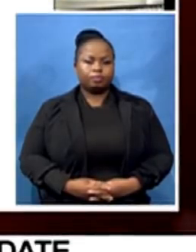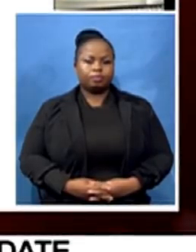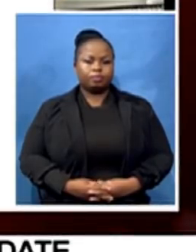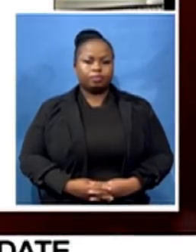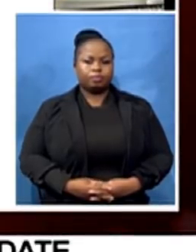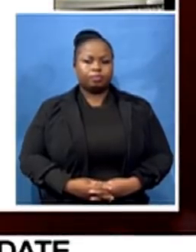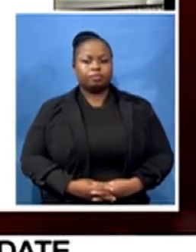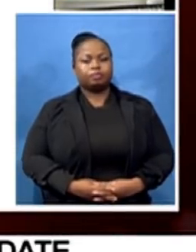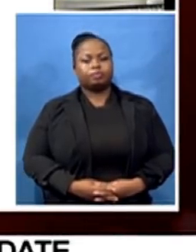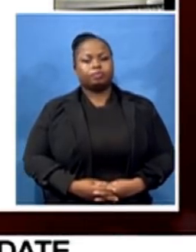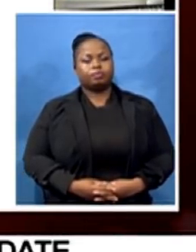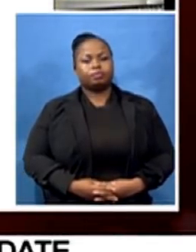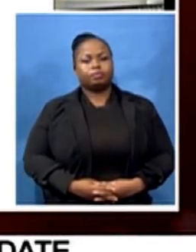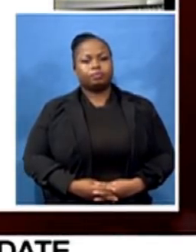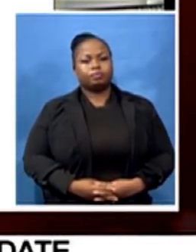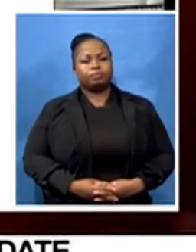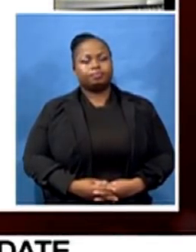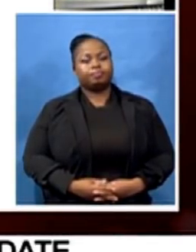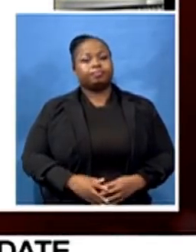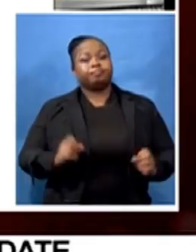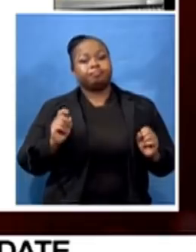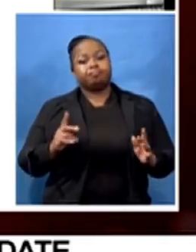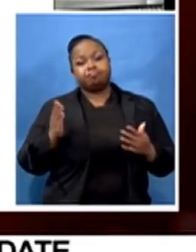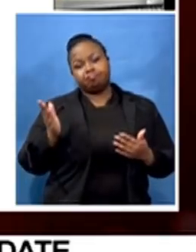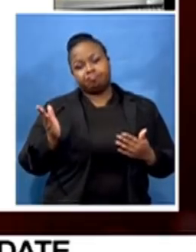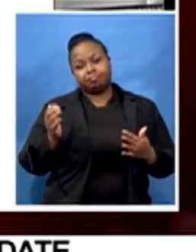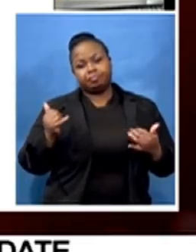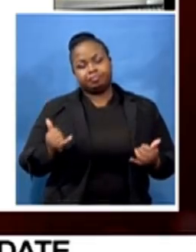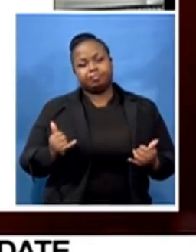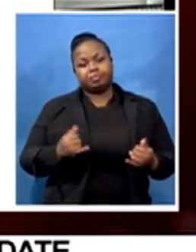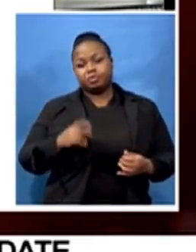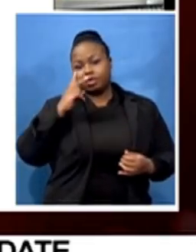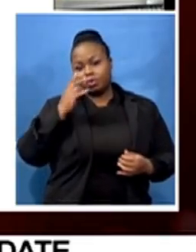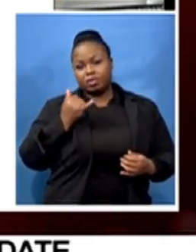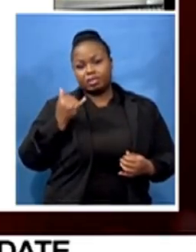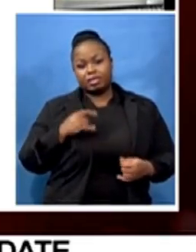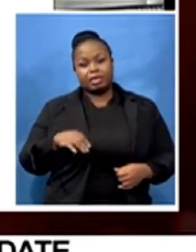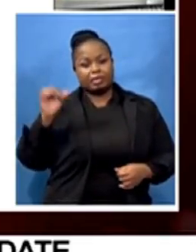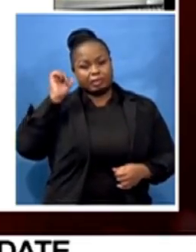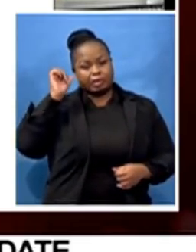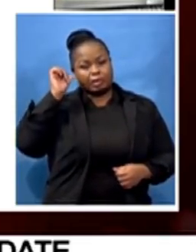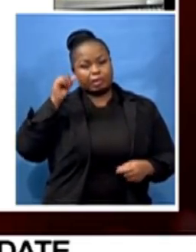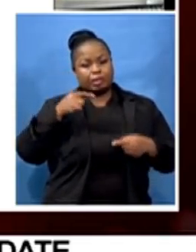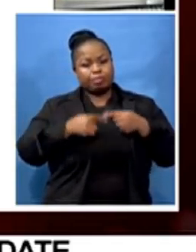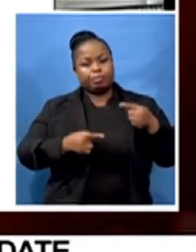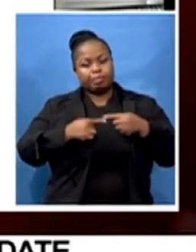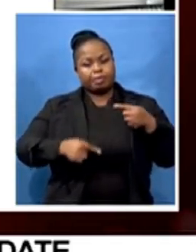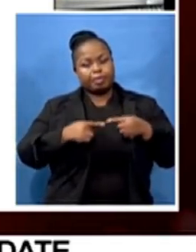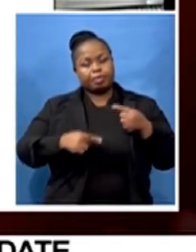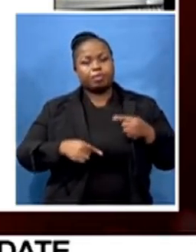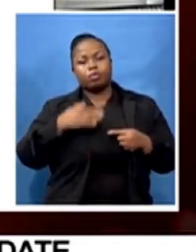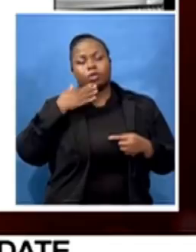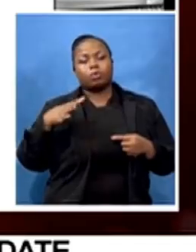All right, there you have it. It seems that they have lost connection with the Minister of COGTA,